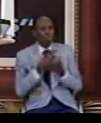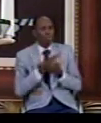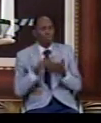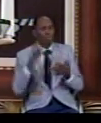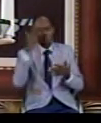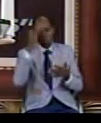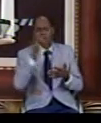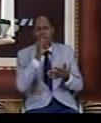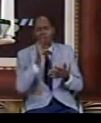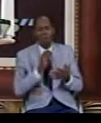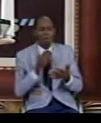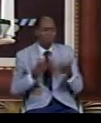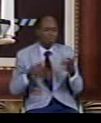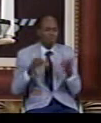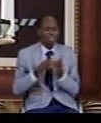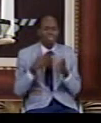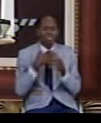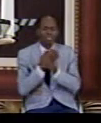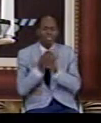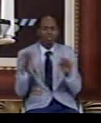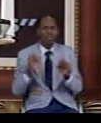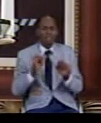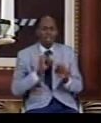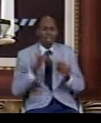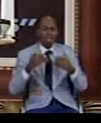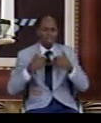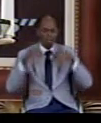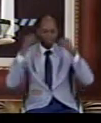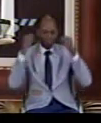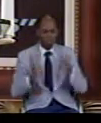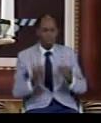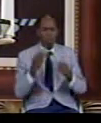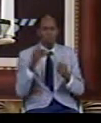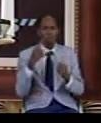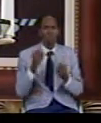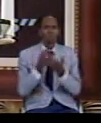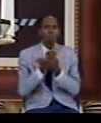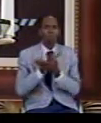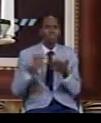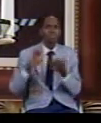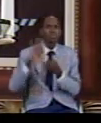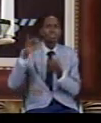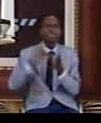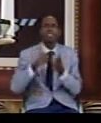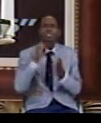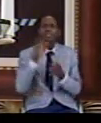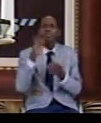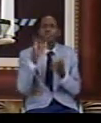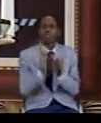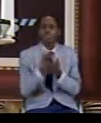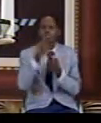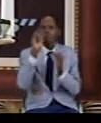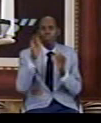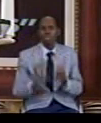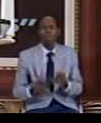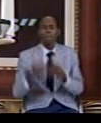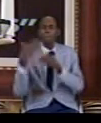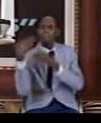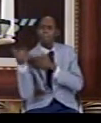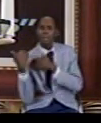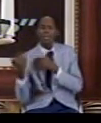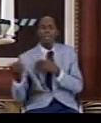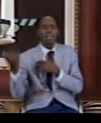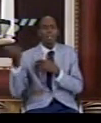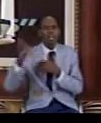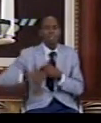I'm sanctified, and I have the power of the Holy Ghost? It's so that you can bear any cross and carry